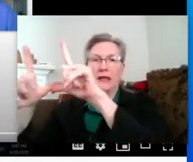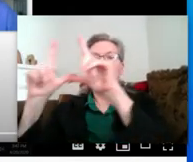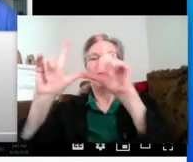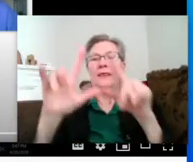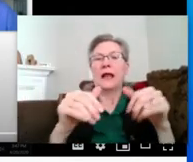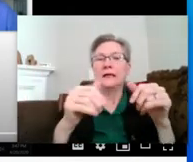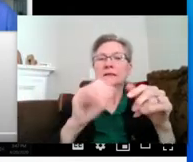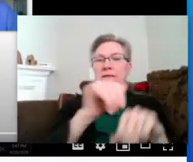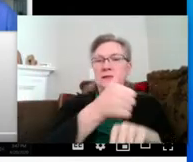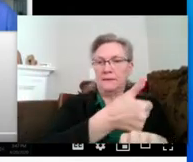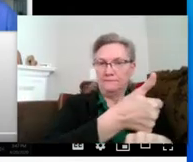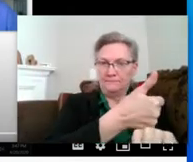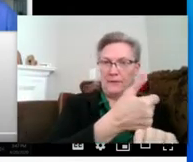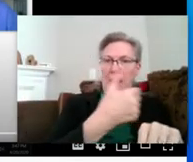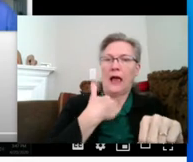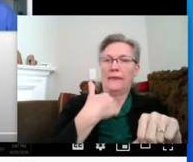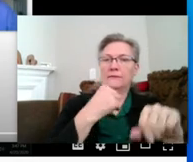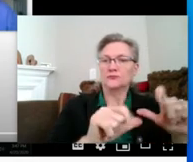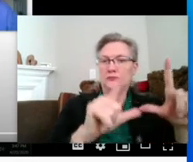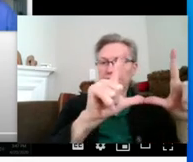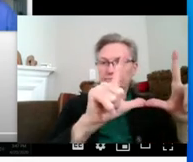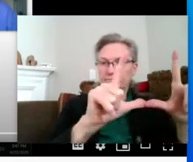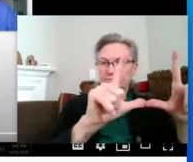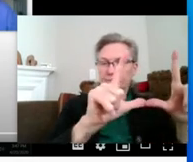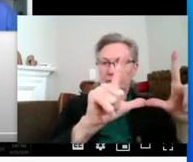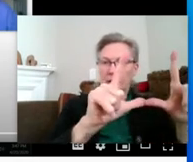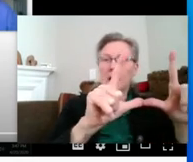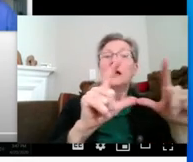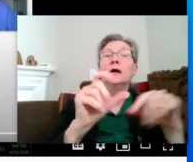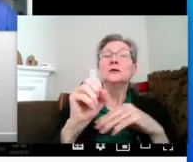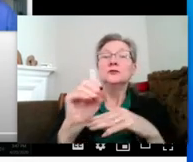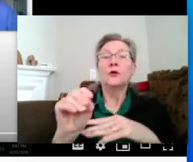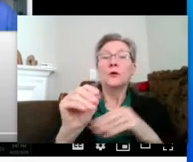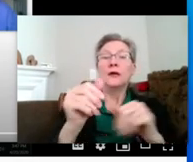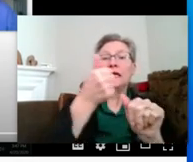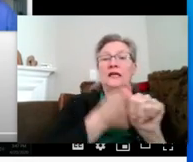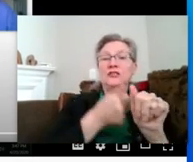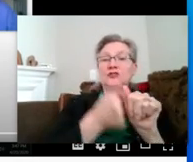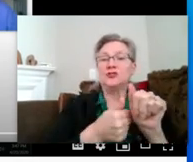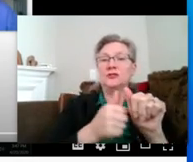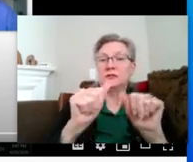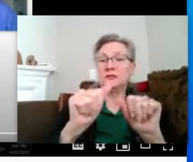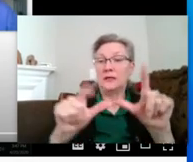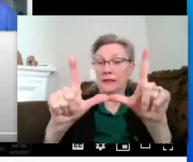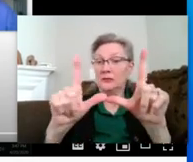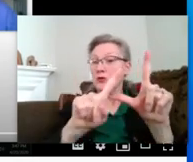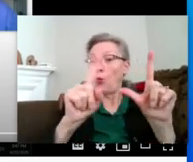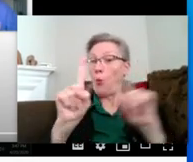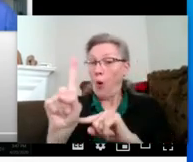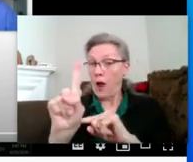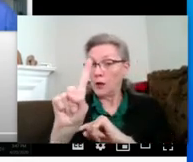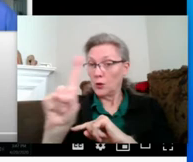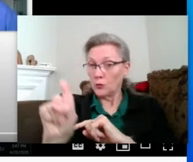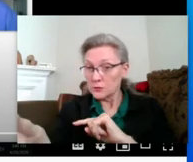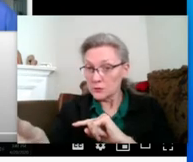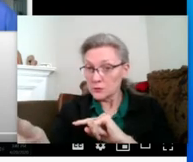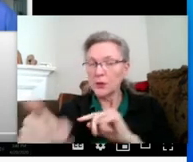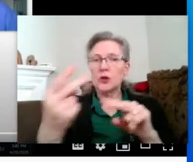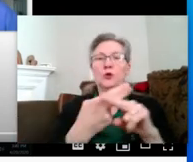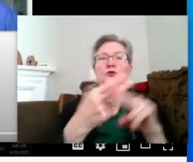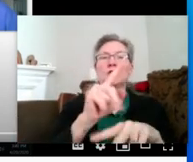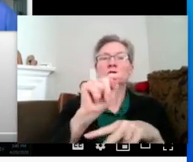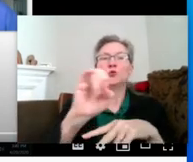slides that I have on the screen for you. And so each slide is a question, and you're going to use the tools